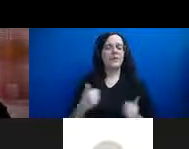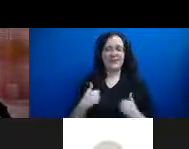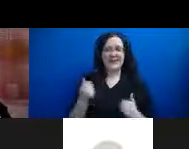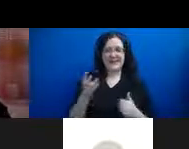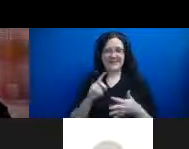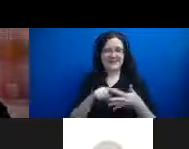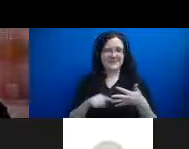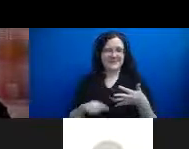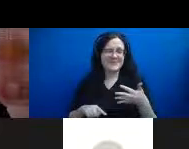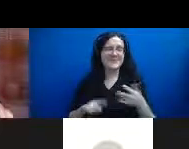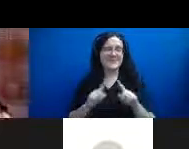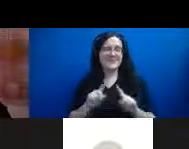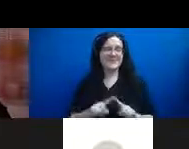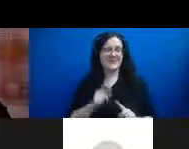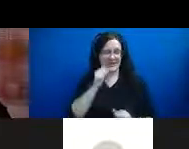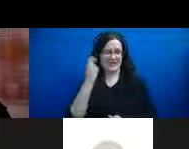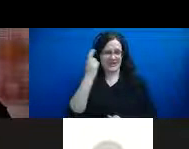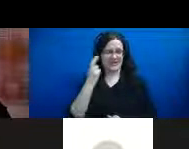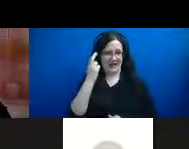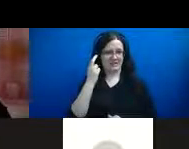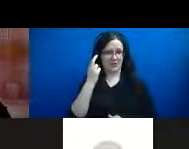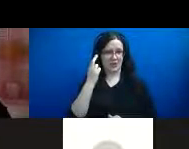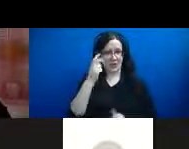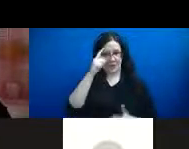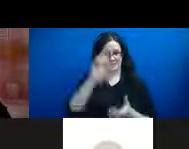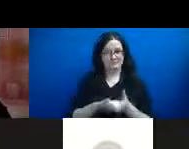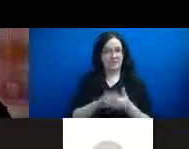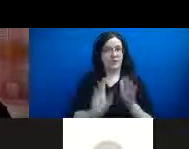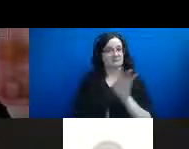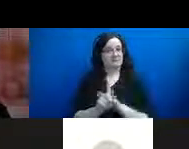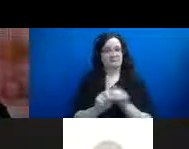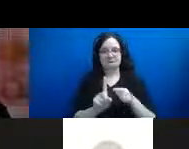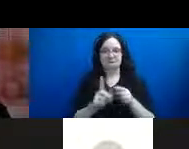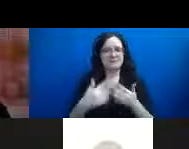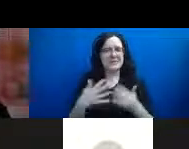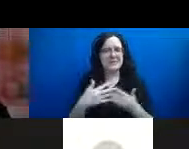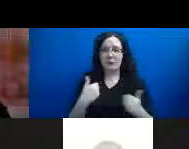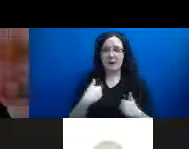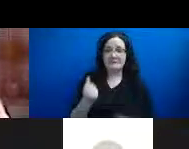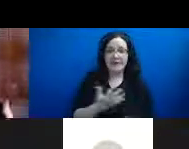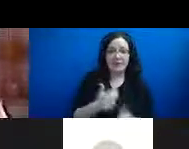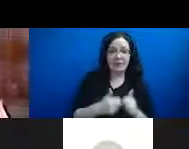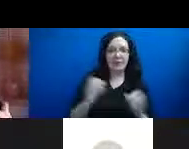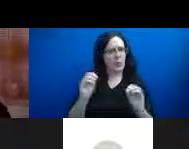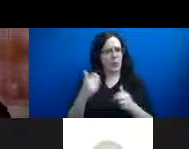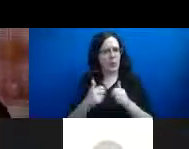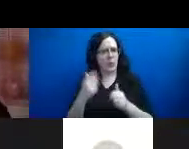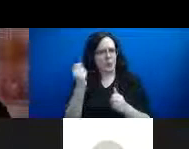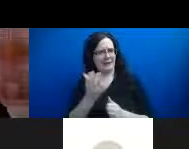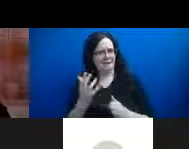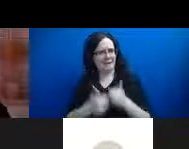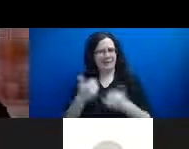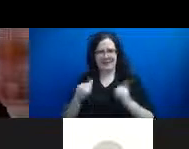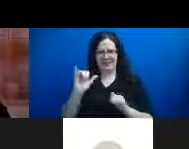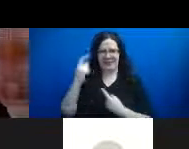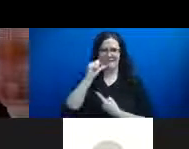irrationalities, and they'll come up whether you have a gambling problem or not, despite us knowing better or not. And a lot of people I know have tried this.